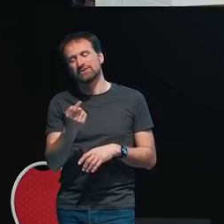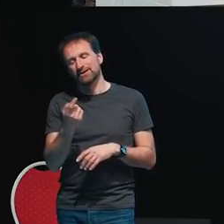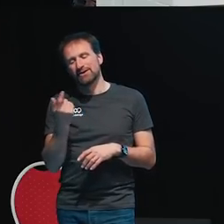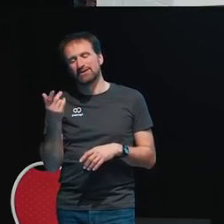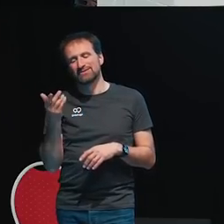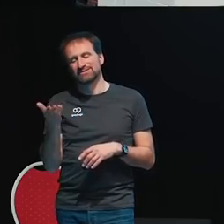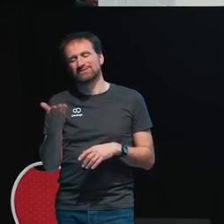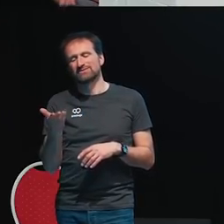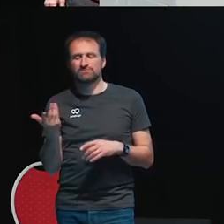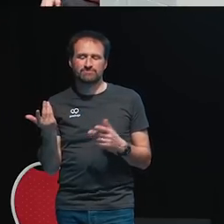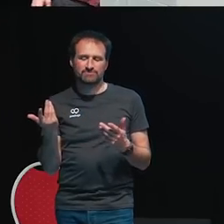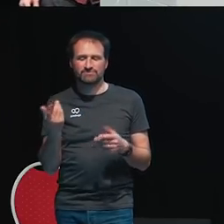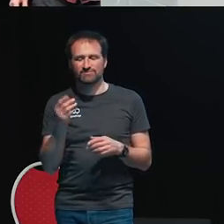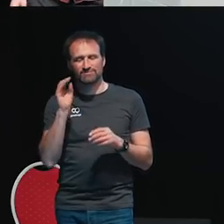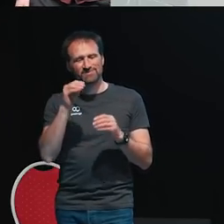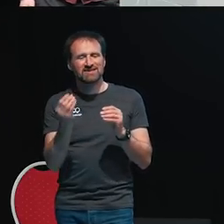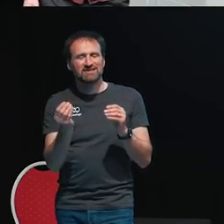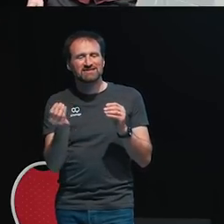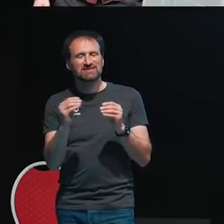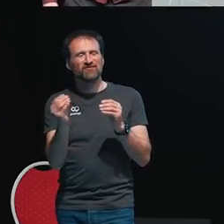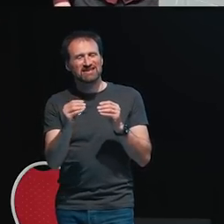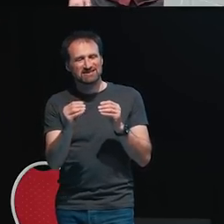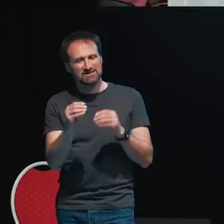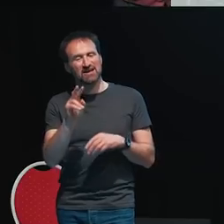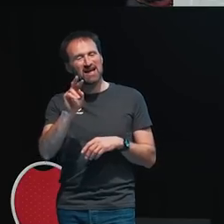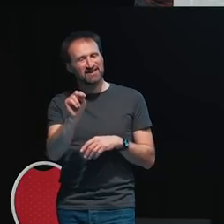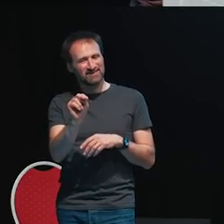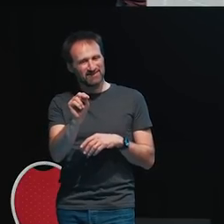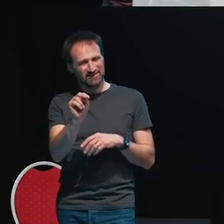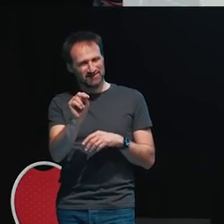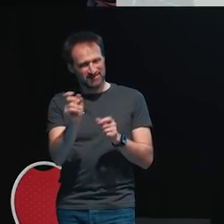they have this suffix n,